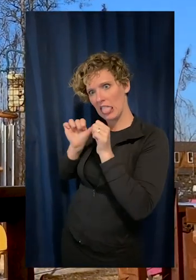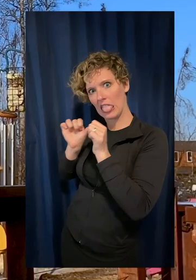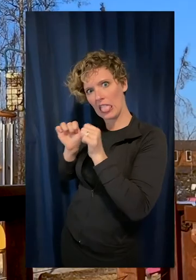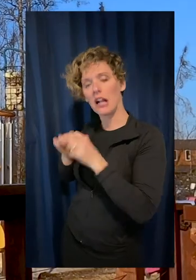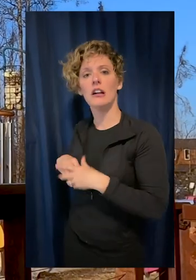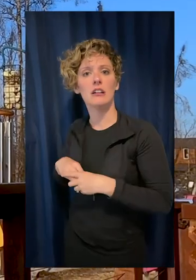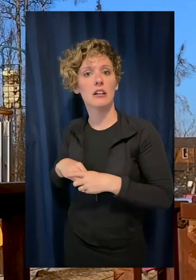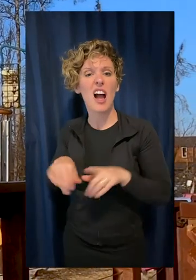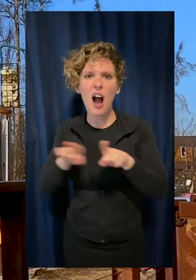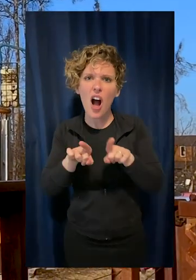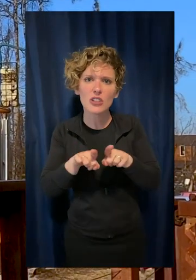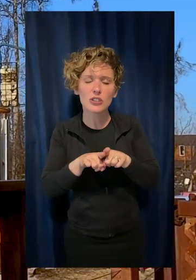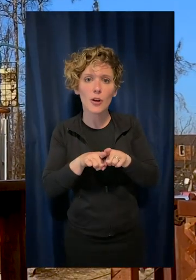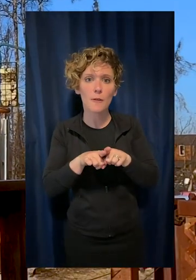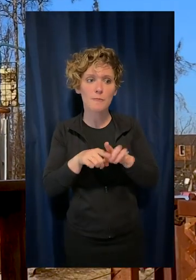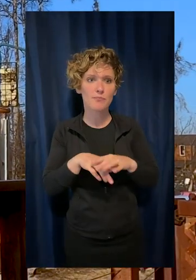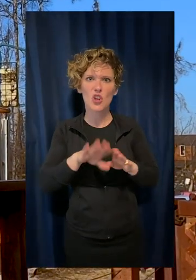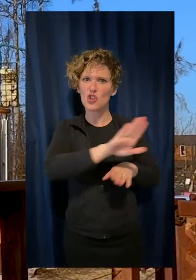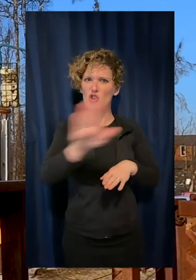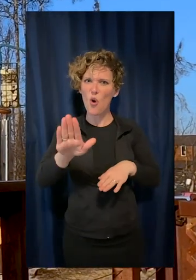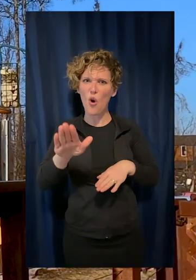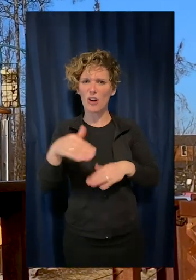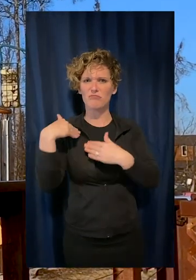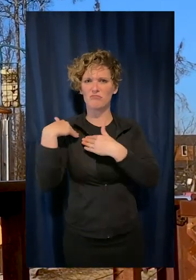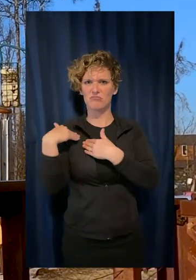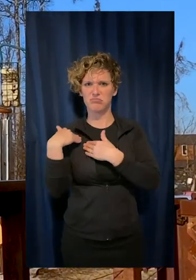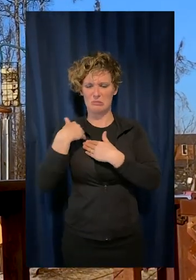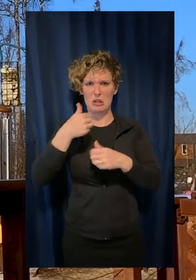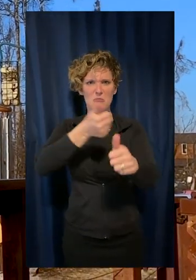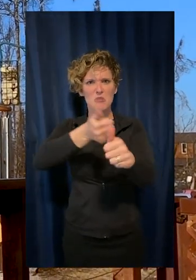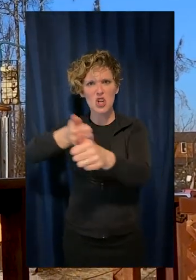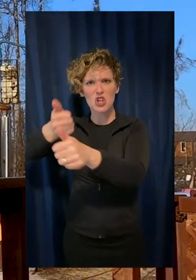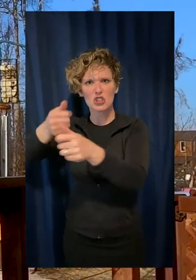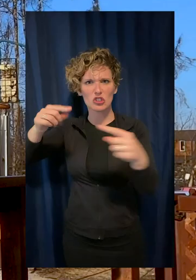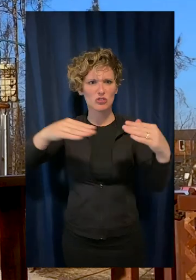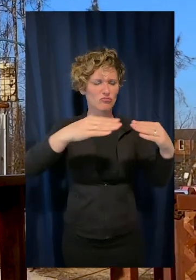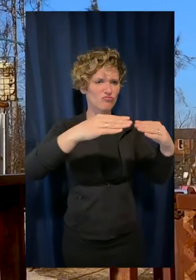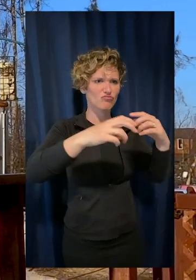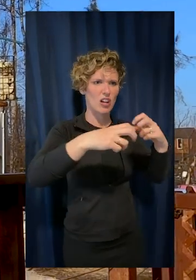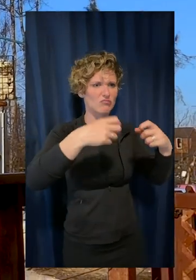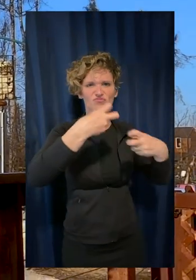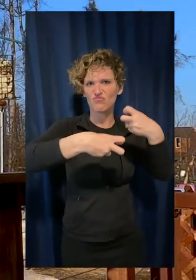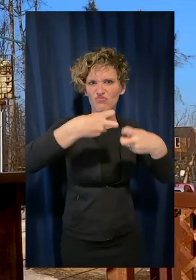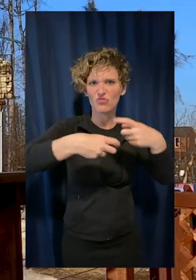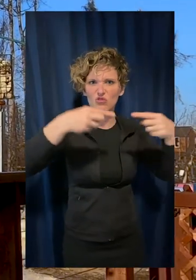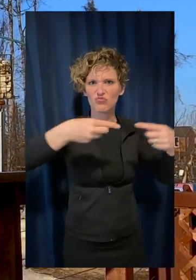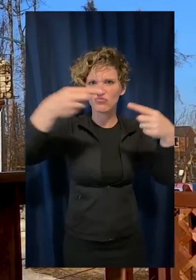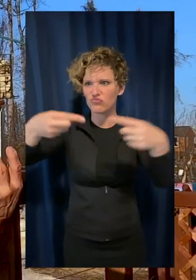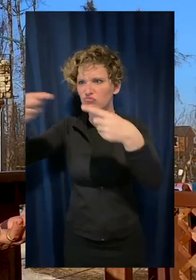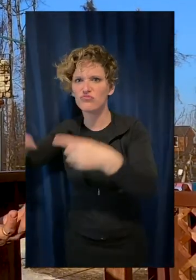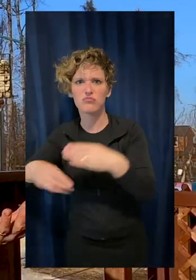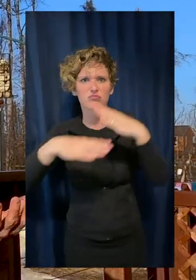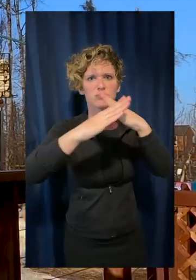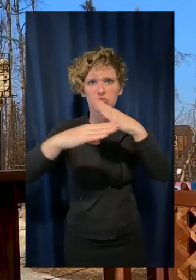through. And then there's the personal challenges that have been in your life, whether they've been a problem with the